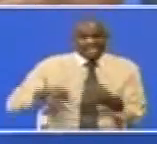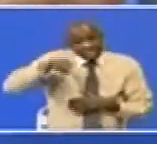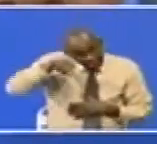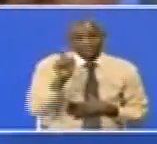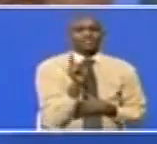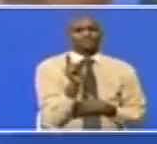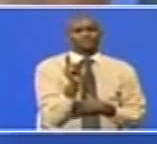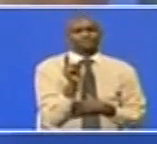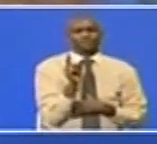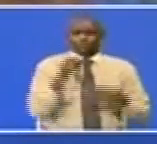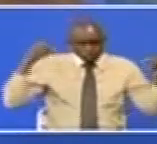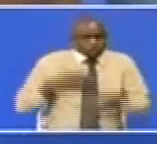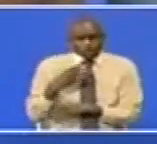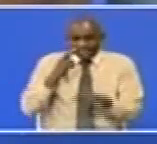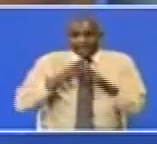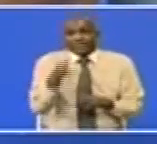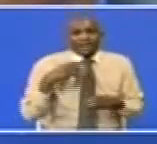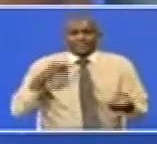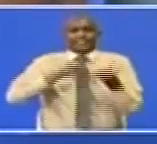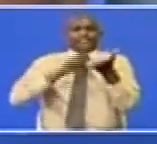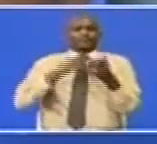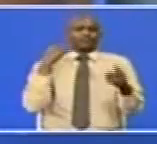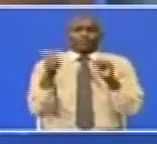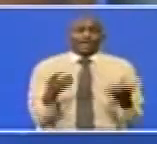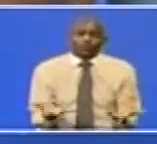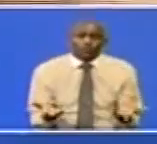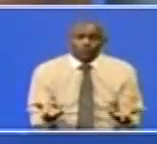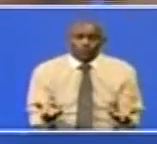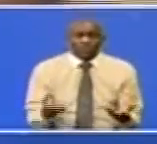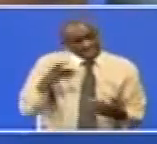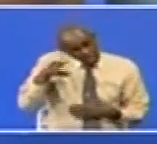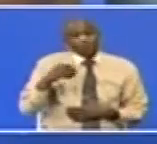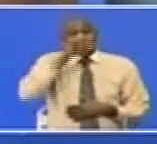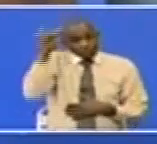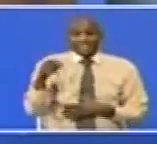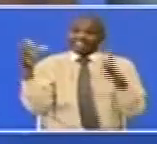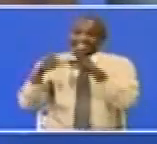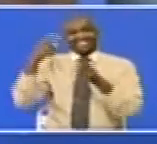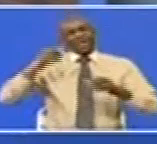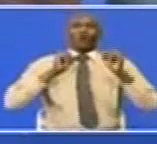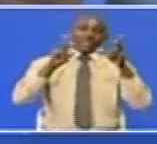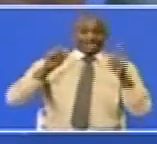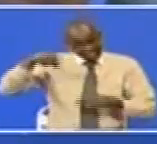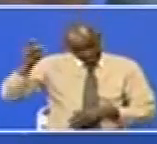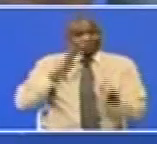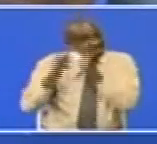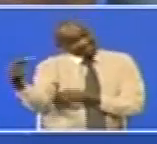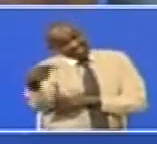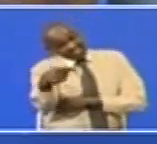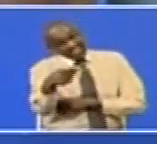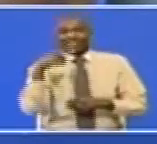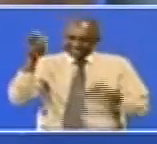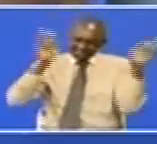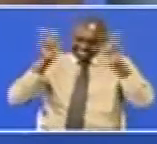watafanya maajabu haya. So you keep on hearing Jubilee saying 2017 is sorted out. If this is the way they are sorting it out, they